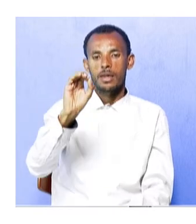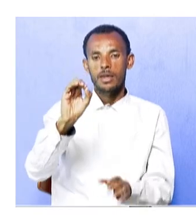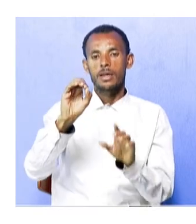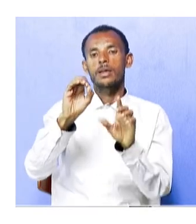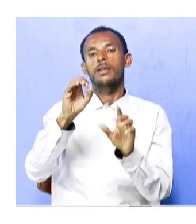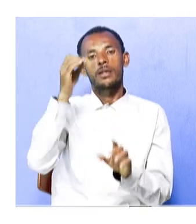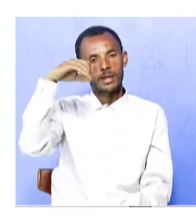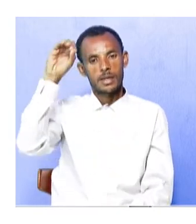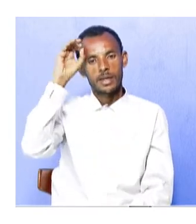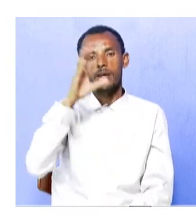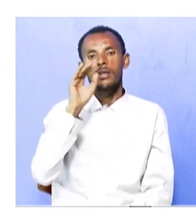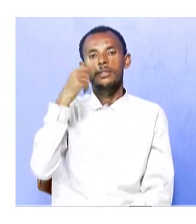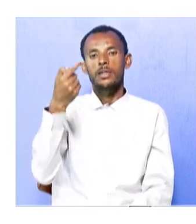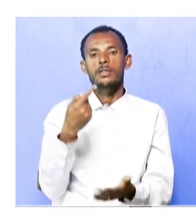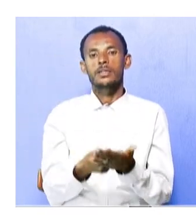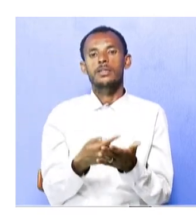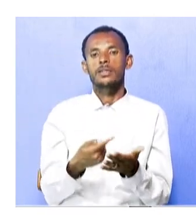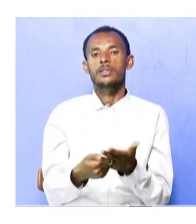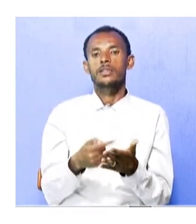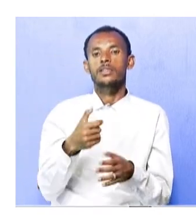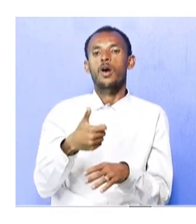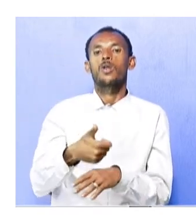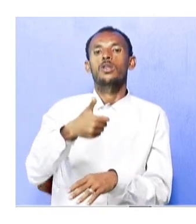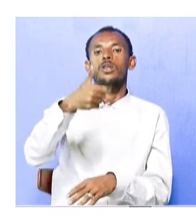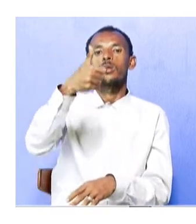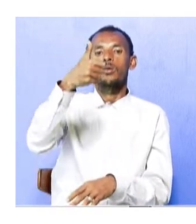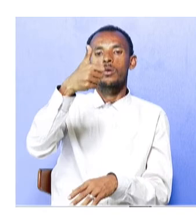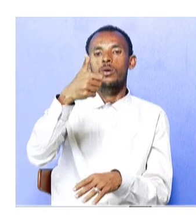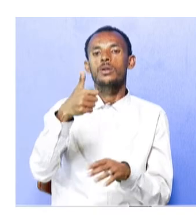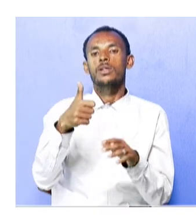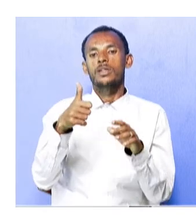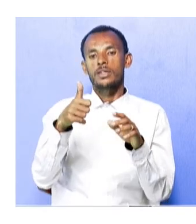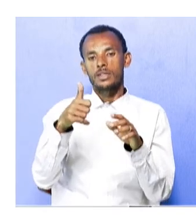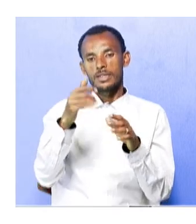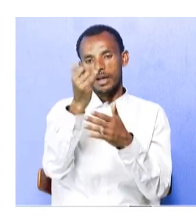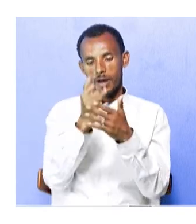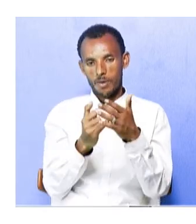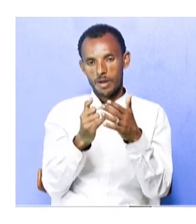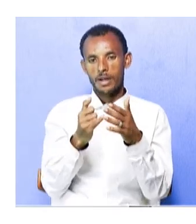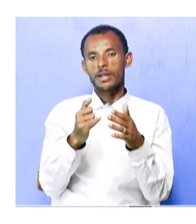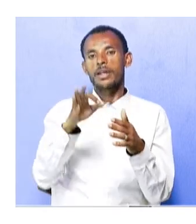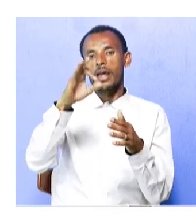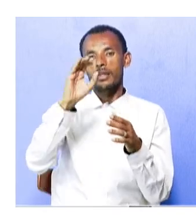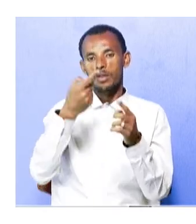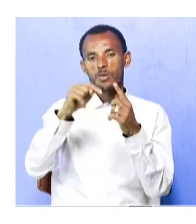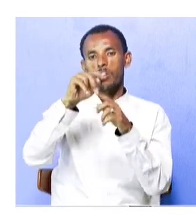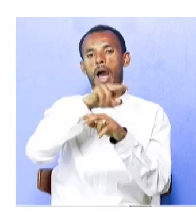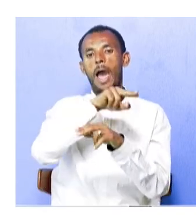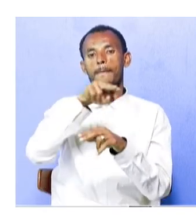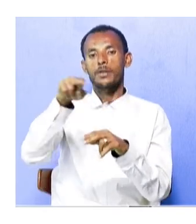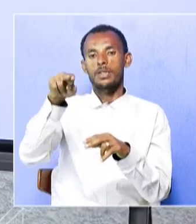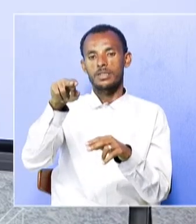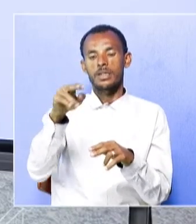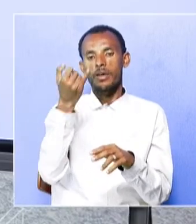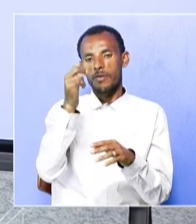and say this is the altitude drawn from the 90 degree to the hypotenuse. Because if you consider the